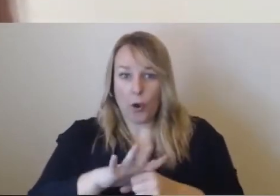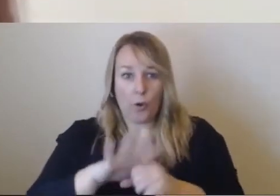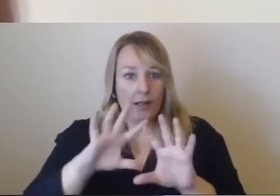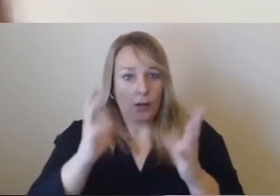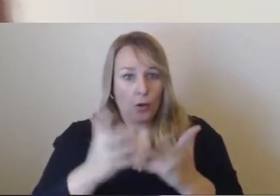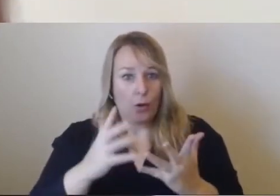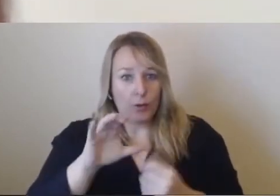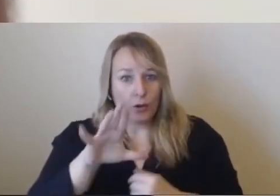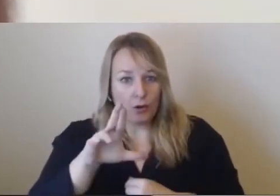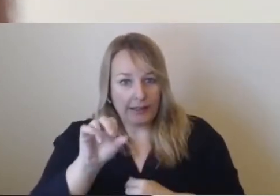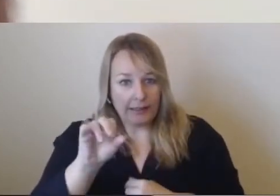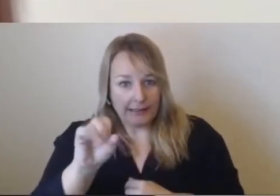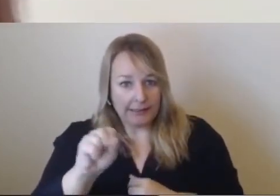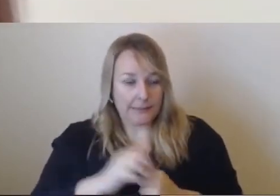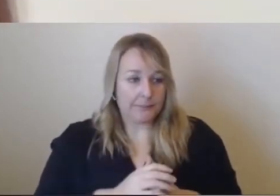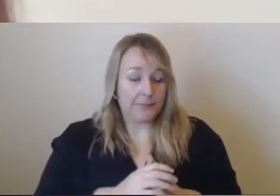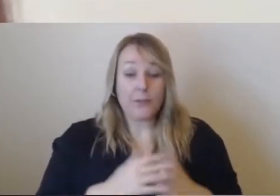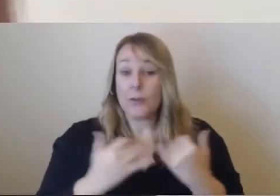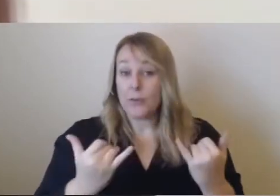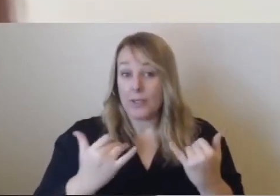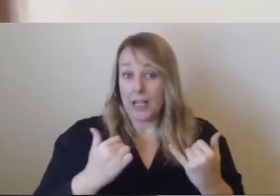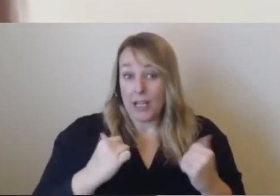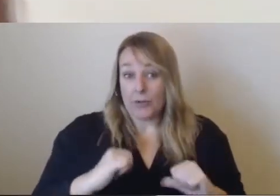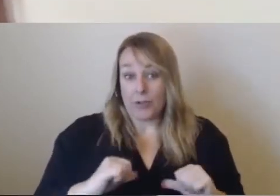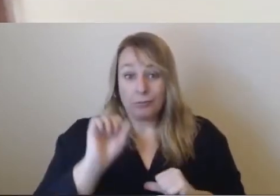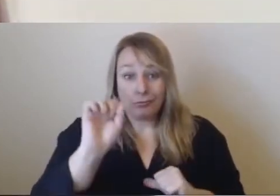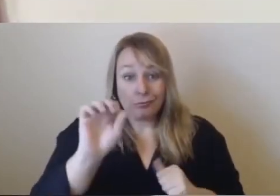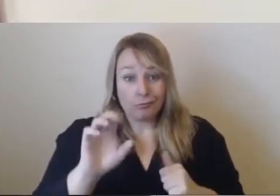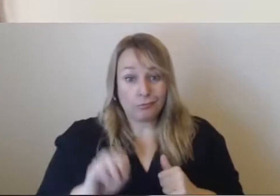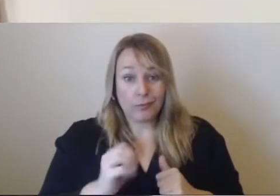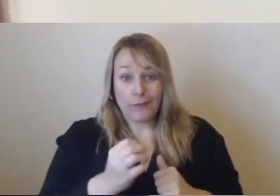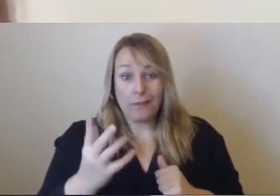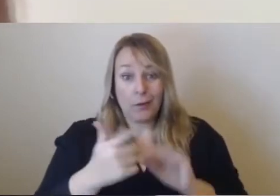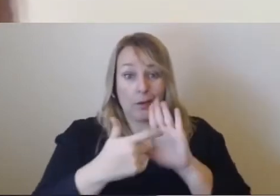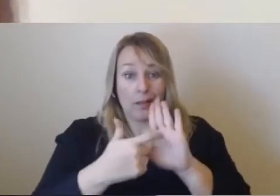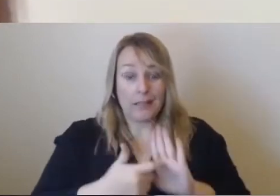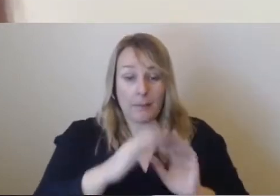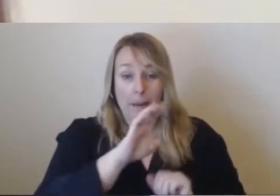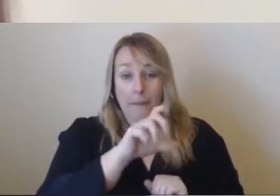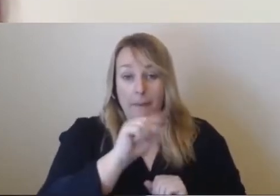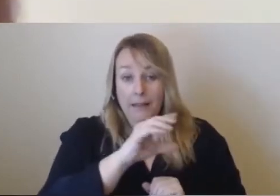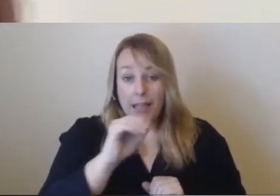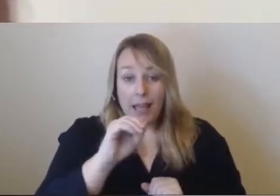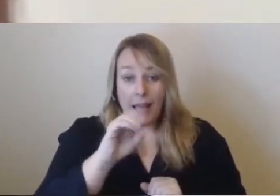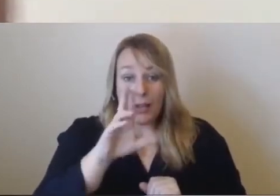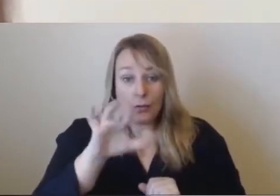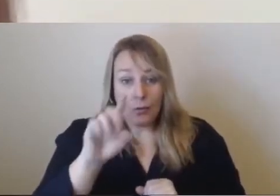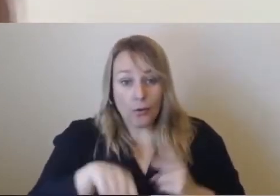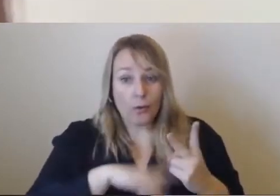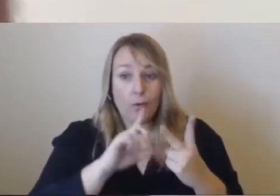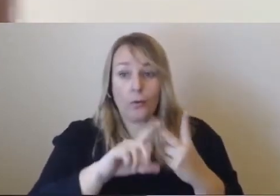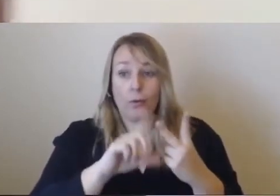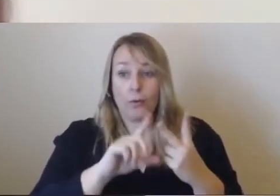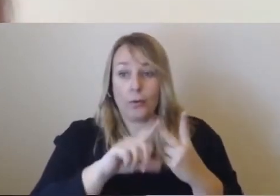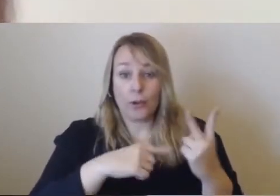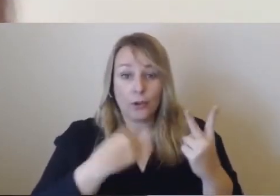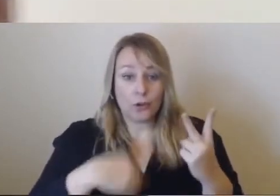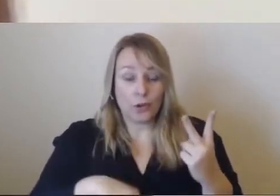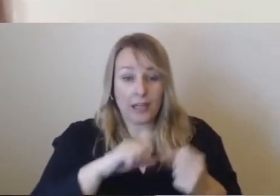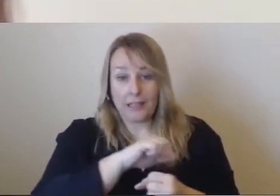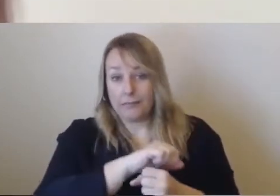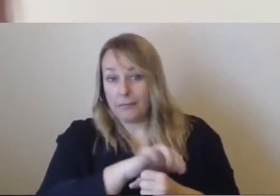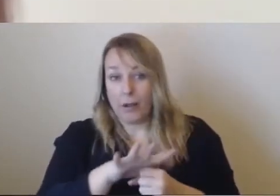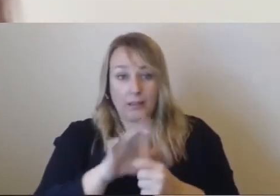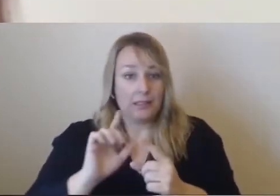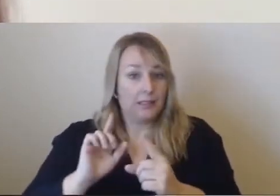today, I've tried to point out a few trends, including Belt and Road, China's omnidirectional approach, focusing on both